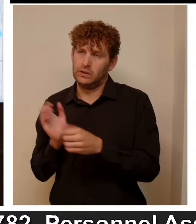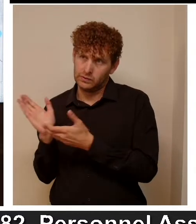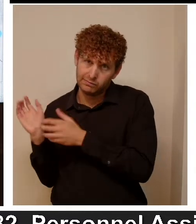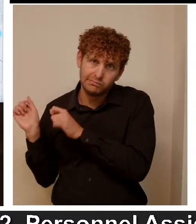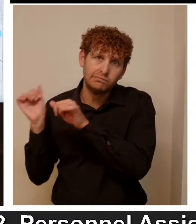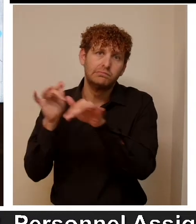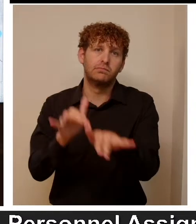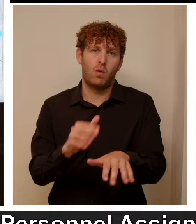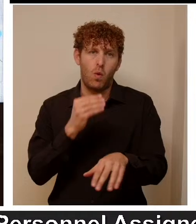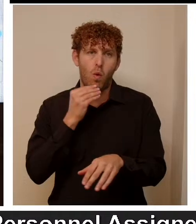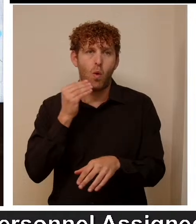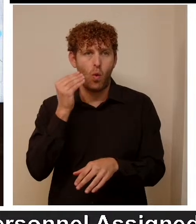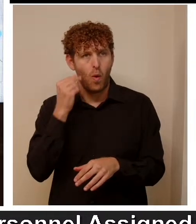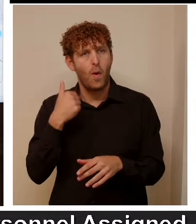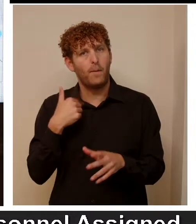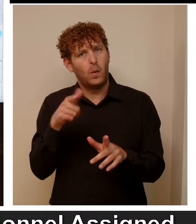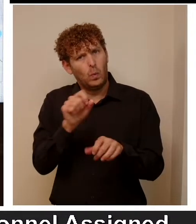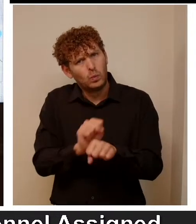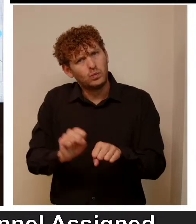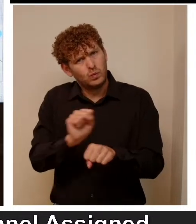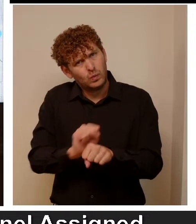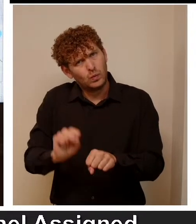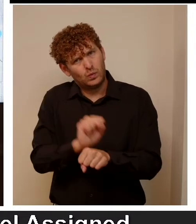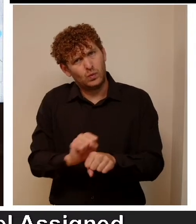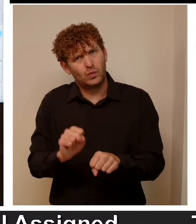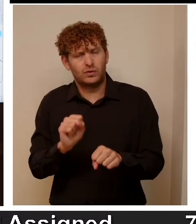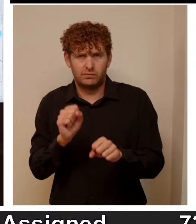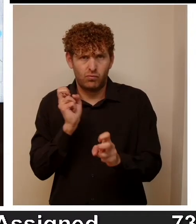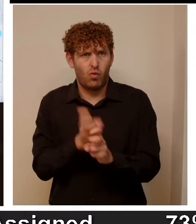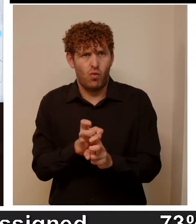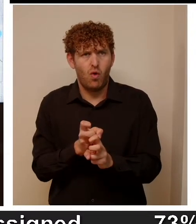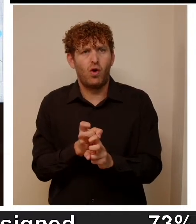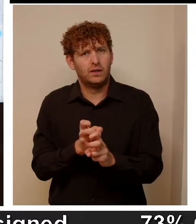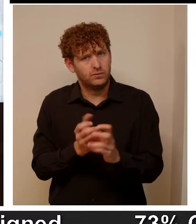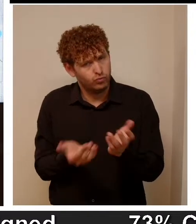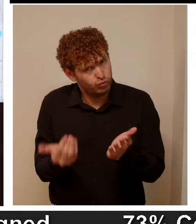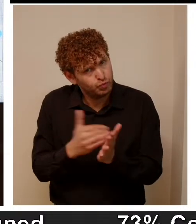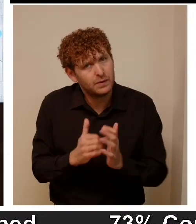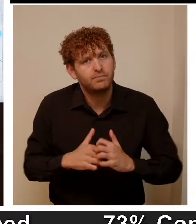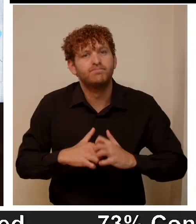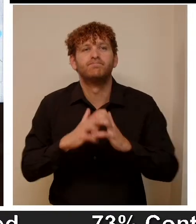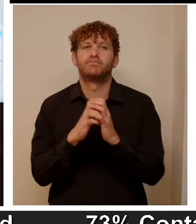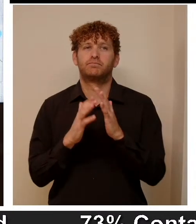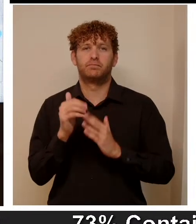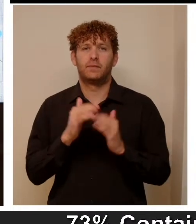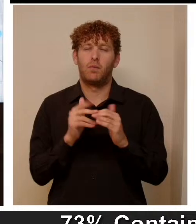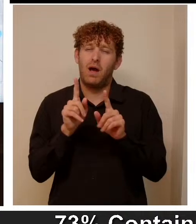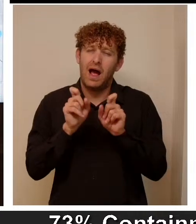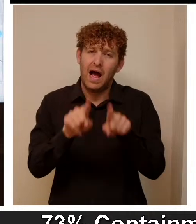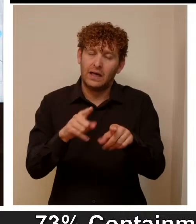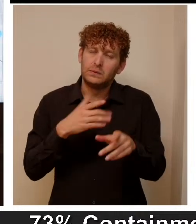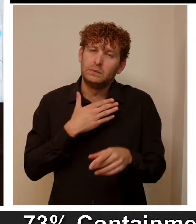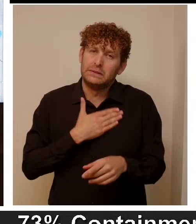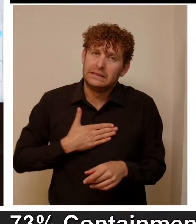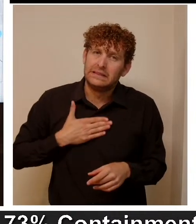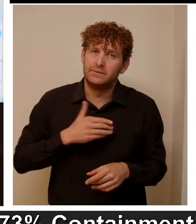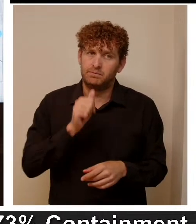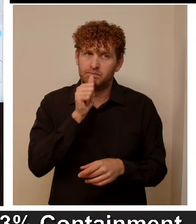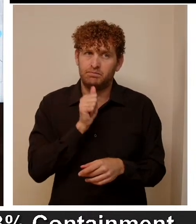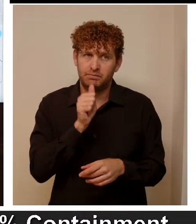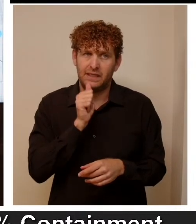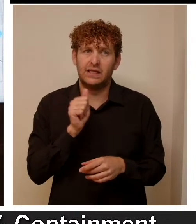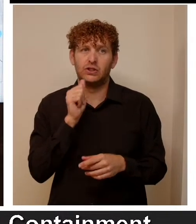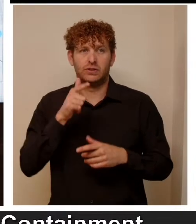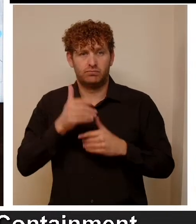you and your loved ones to start the process of rebuilding. We ask for your patience as this critical and essential process is completed. Please